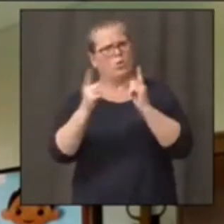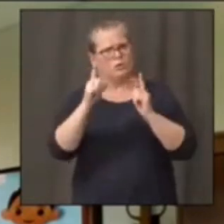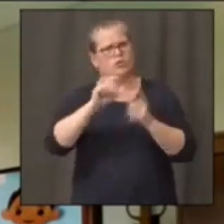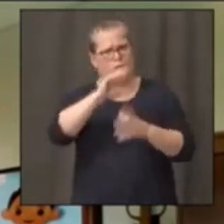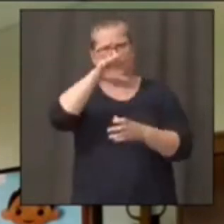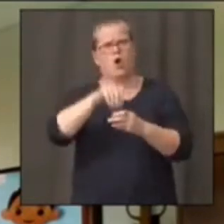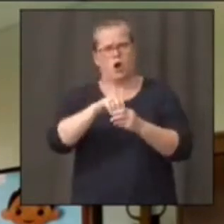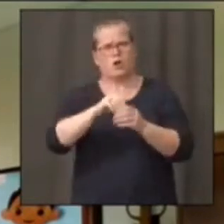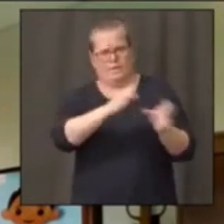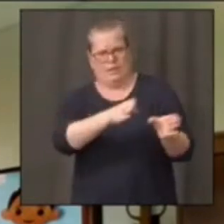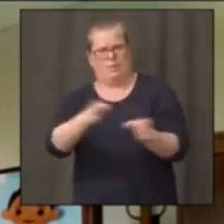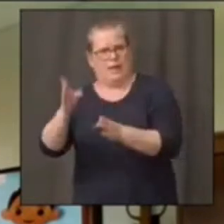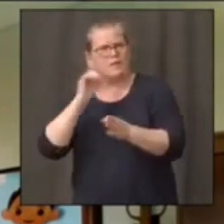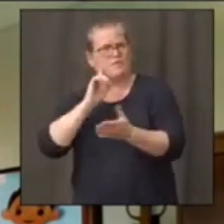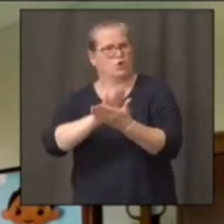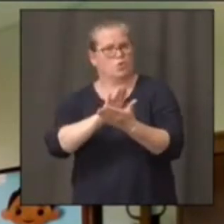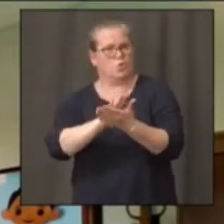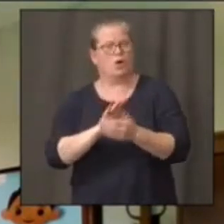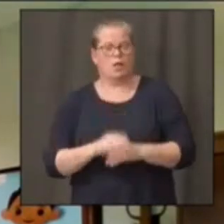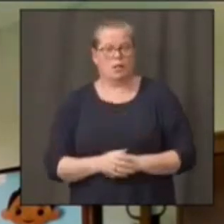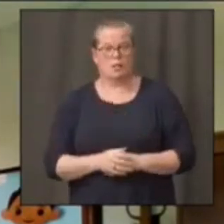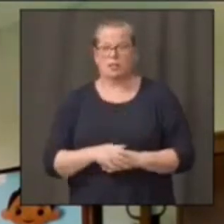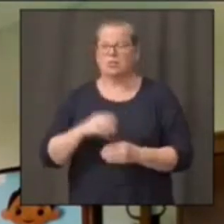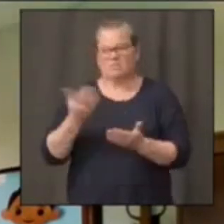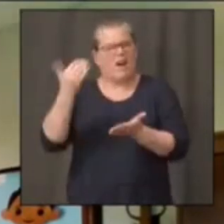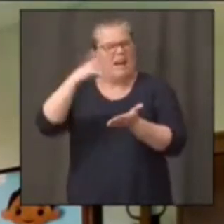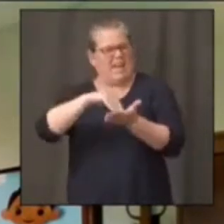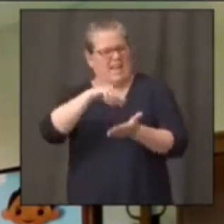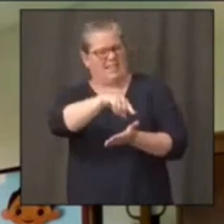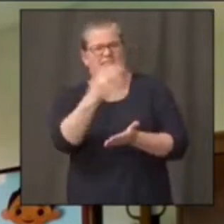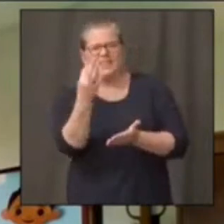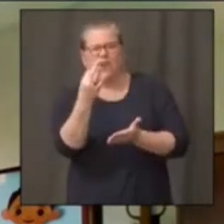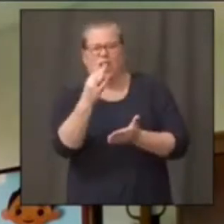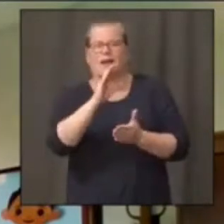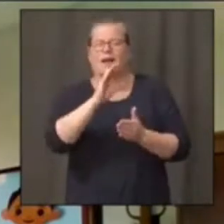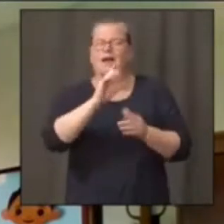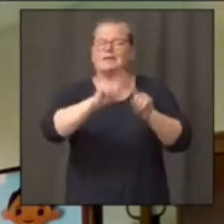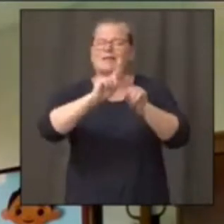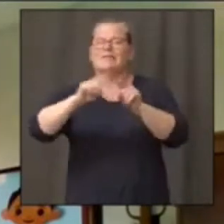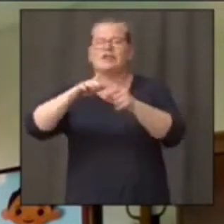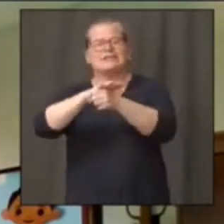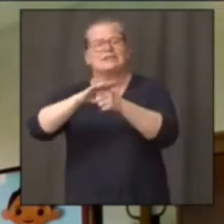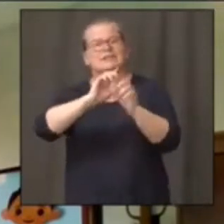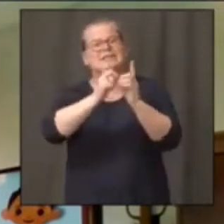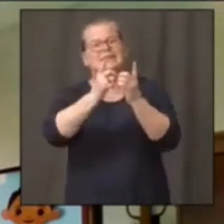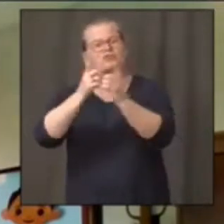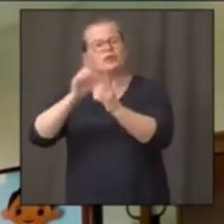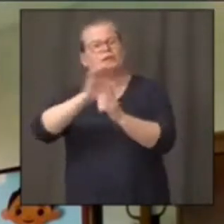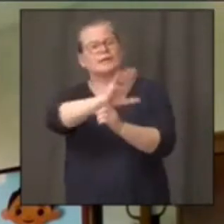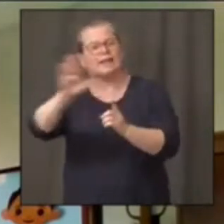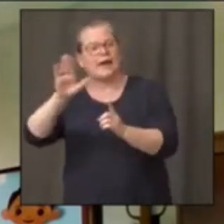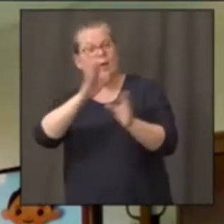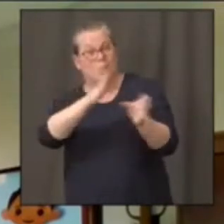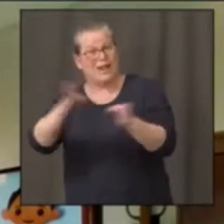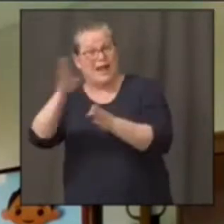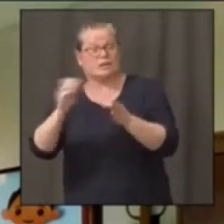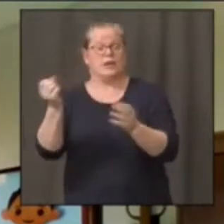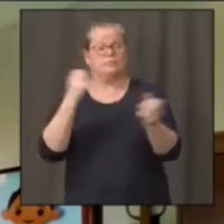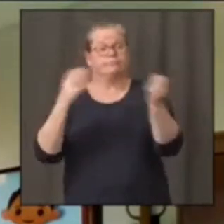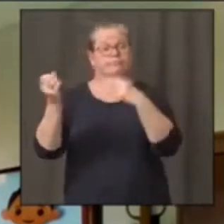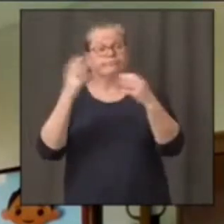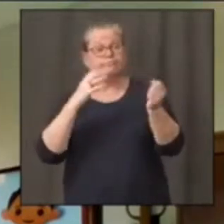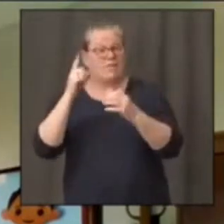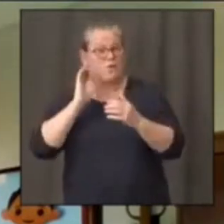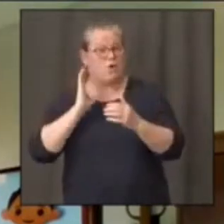school. Plans are due this week, and we anticipate that all districts have looked at social distancing as one of those strategies that they use